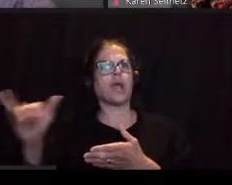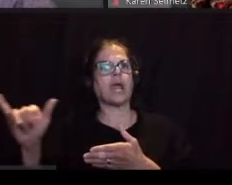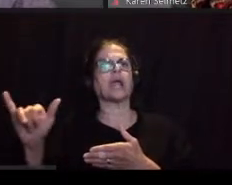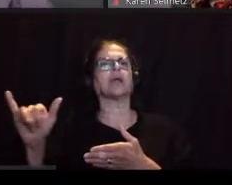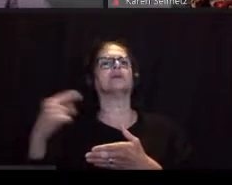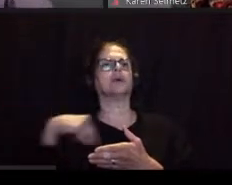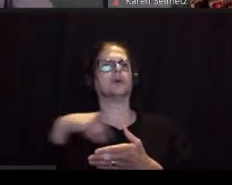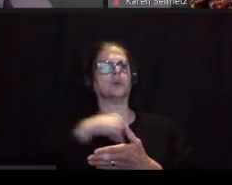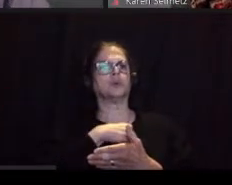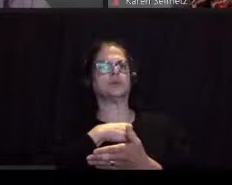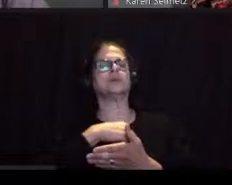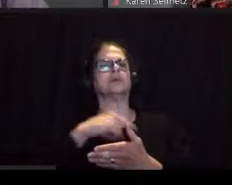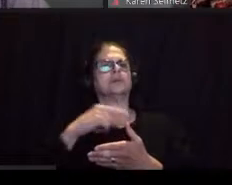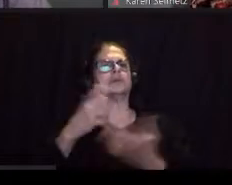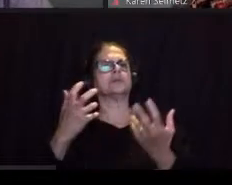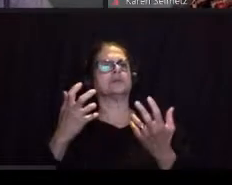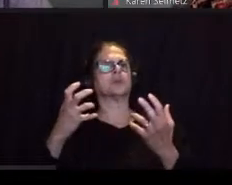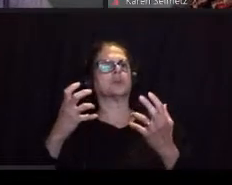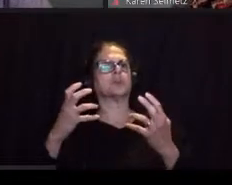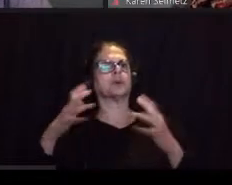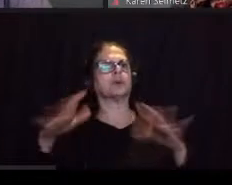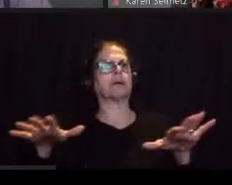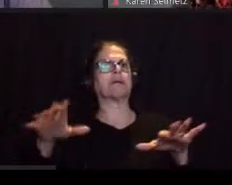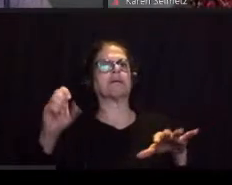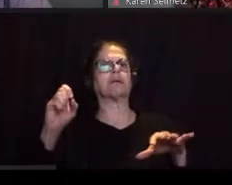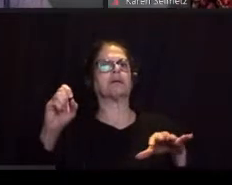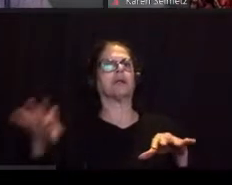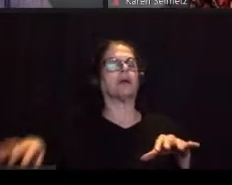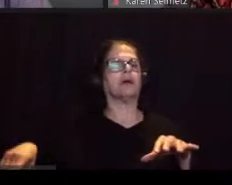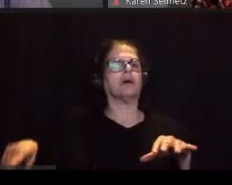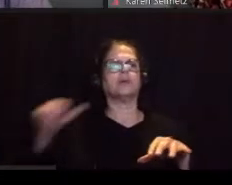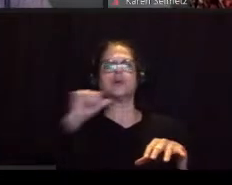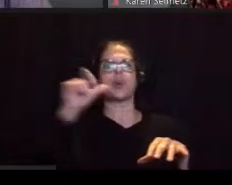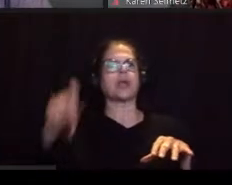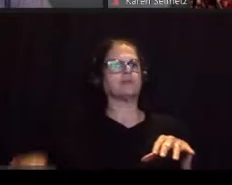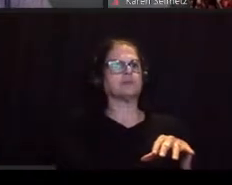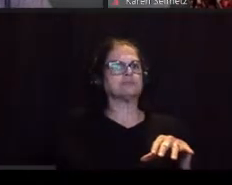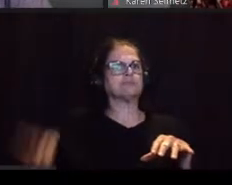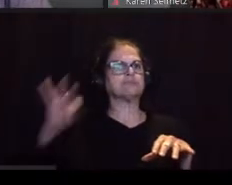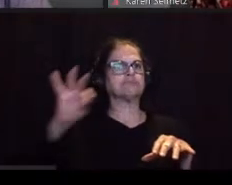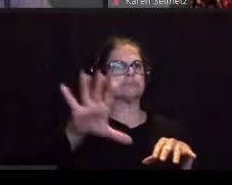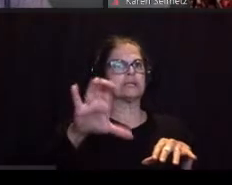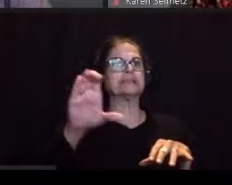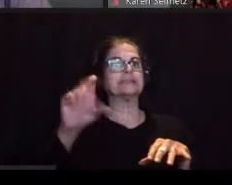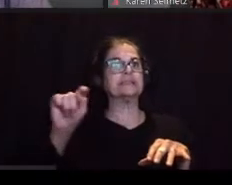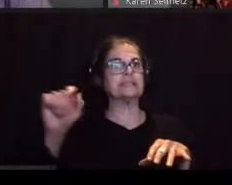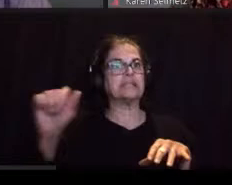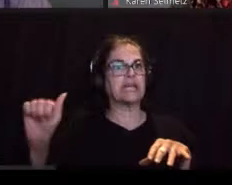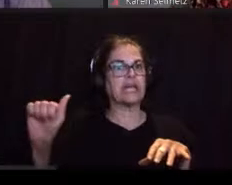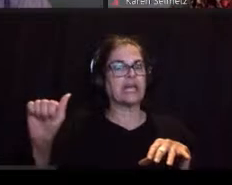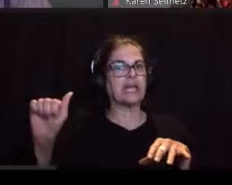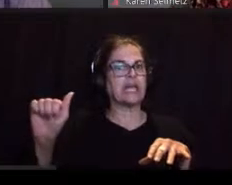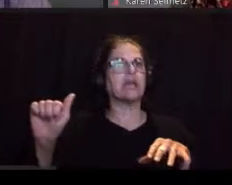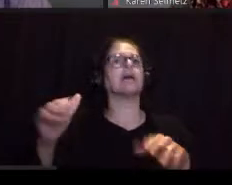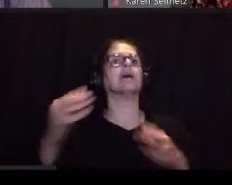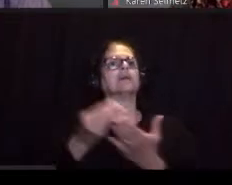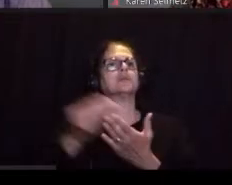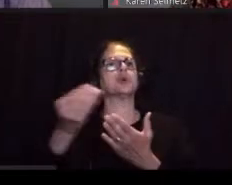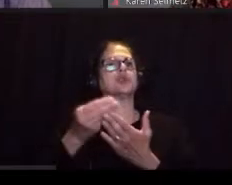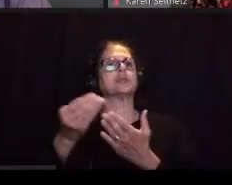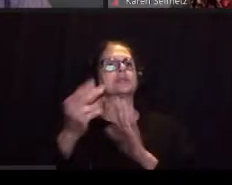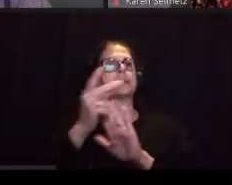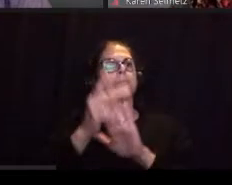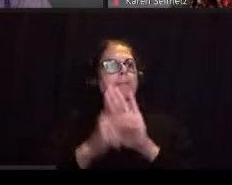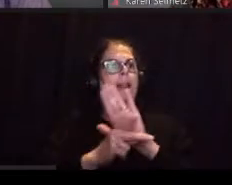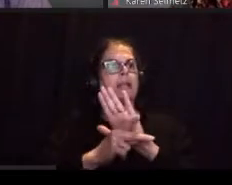that the CTA is not out of pocket for the cost of this insurance. Because the CTA is in the marketplace purchasing this policy, we're able